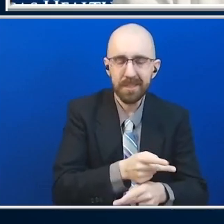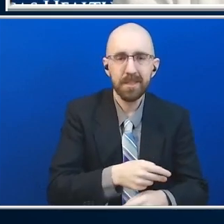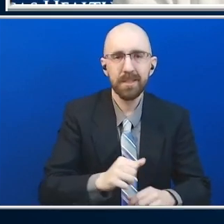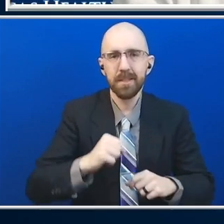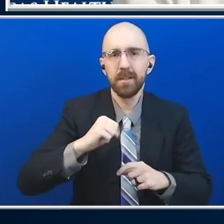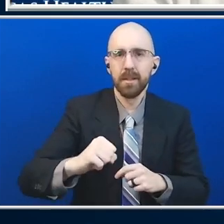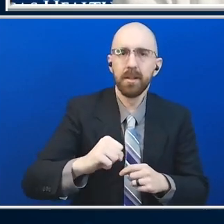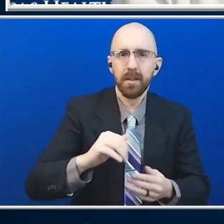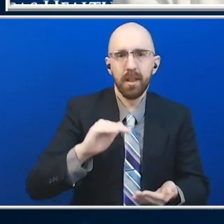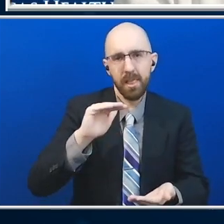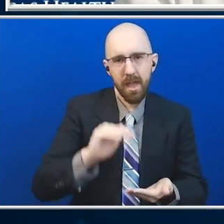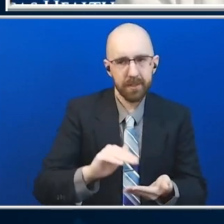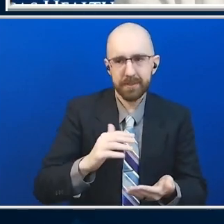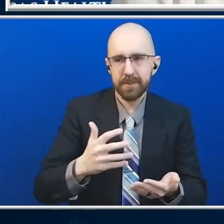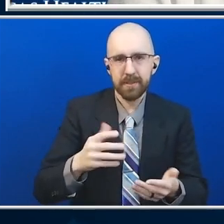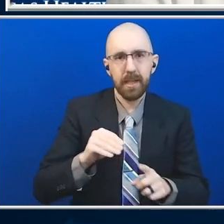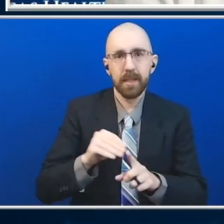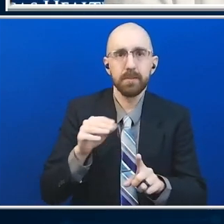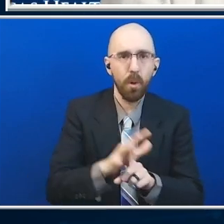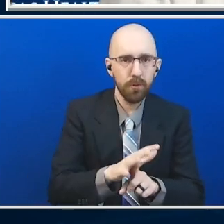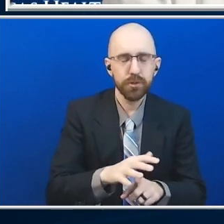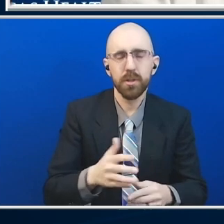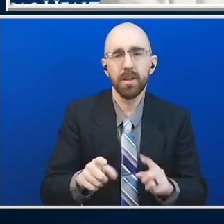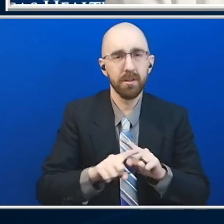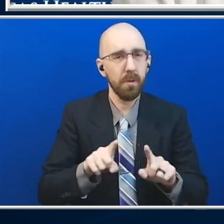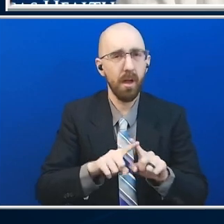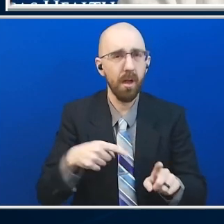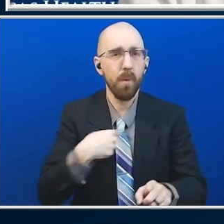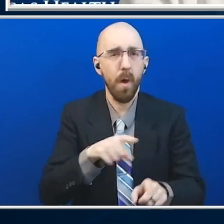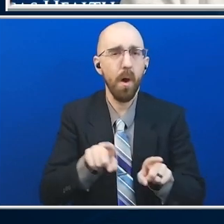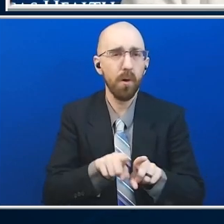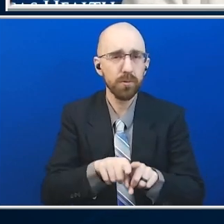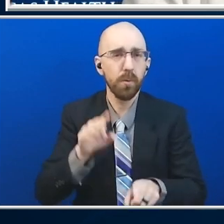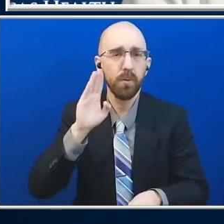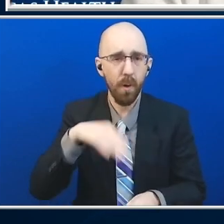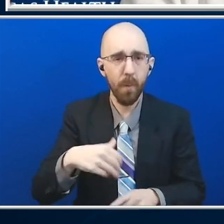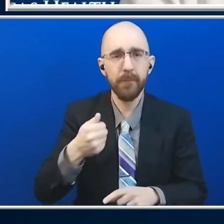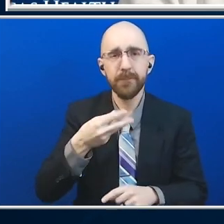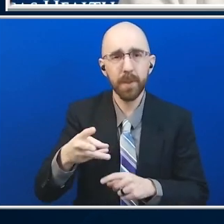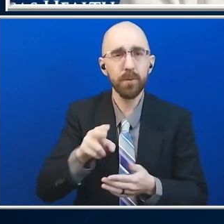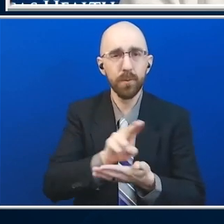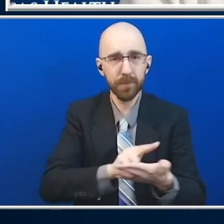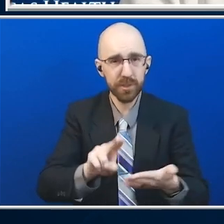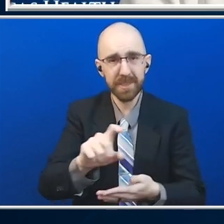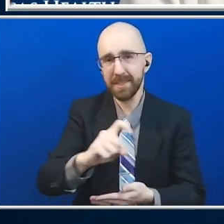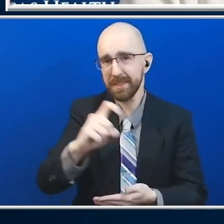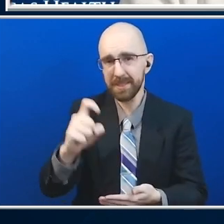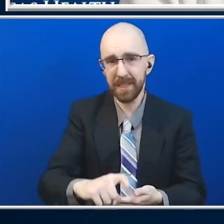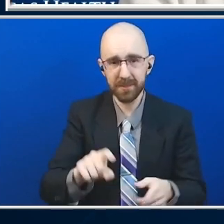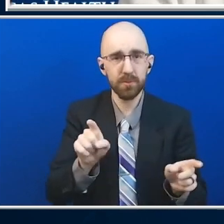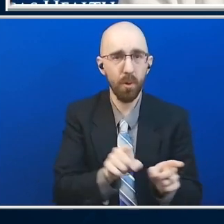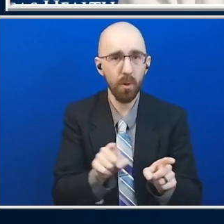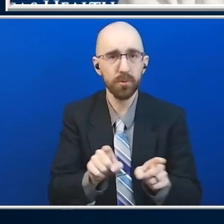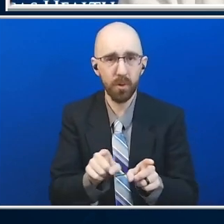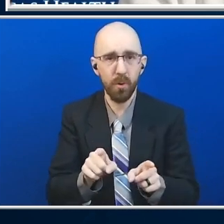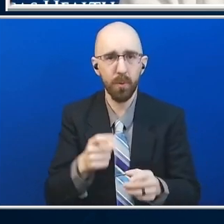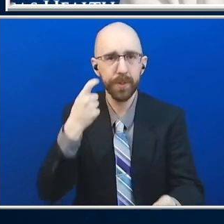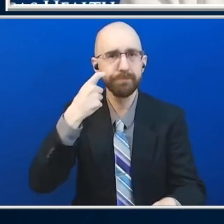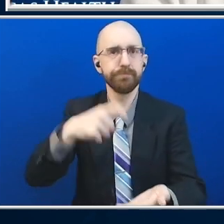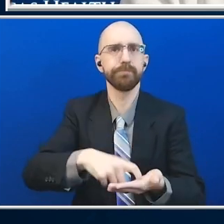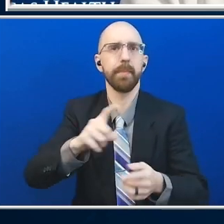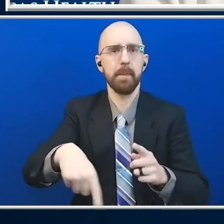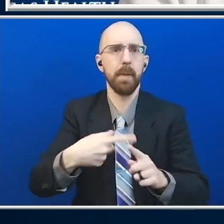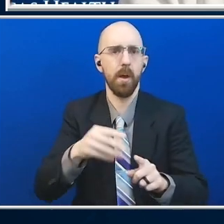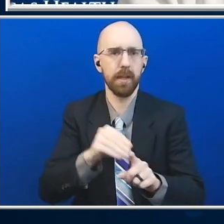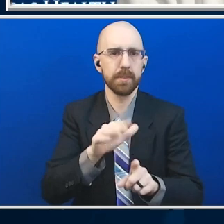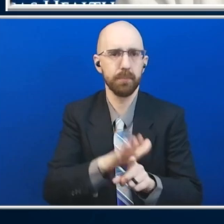the exposures, but we also know that a couple of universities in Texas have also put on notice about exposures in their communities